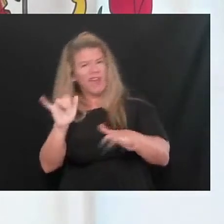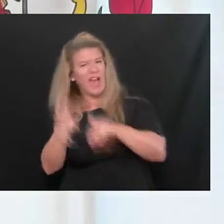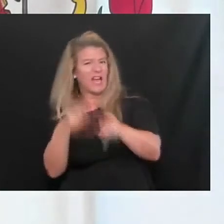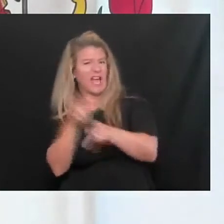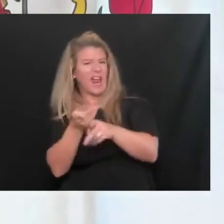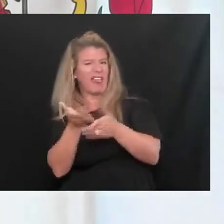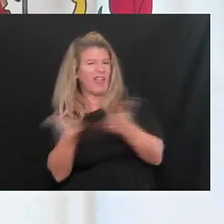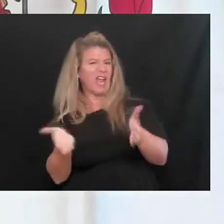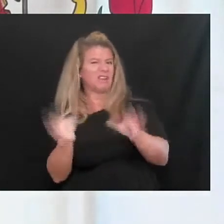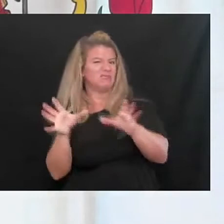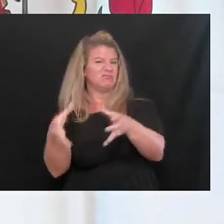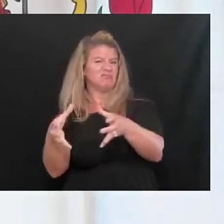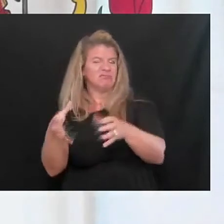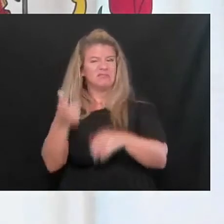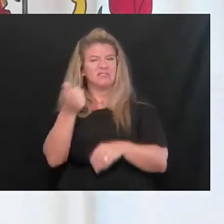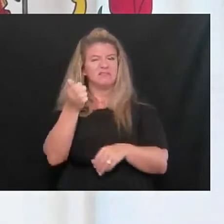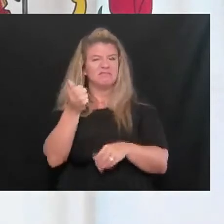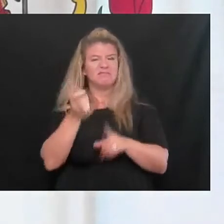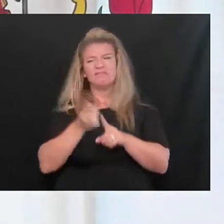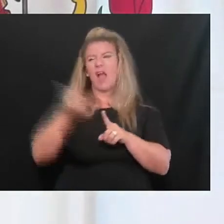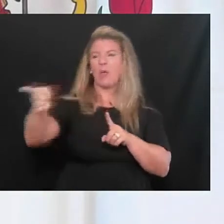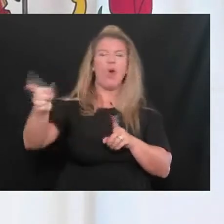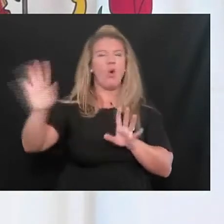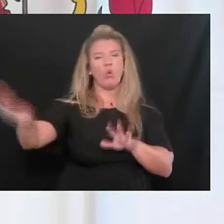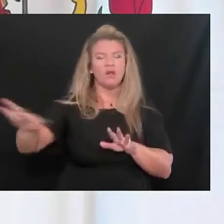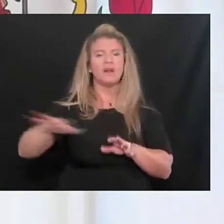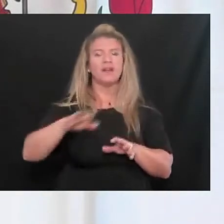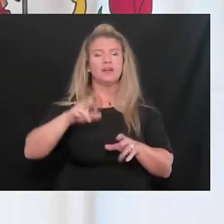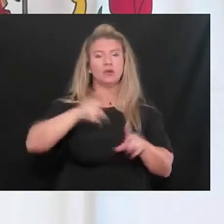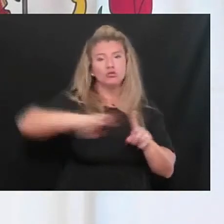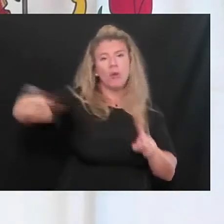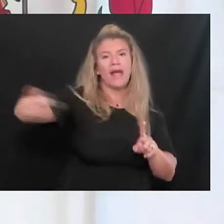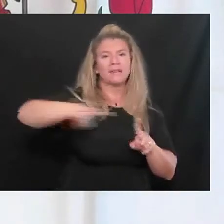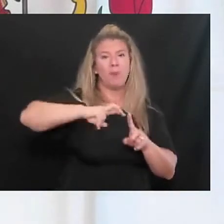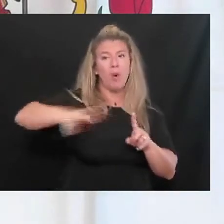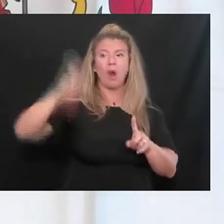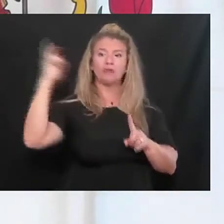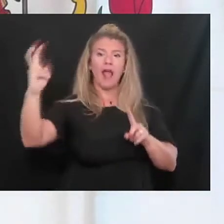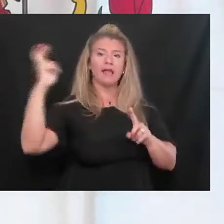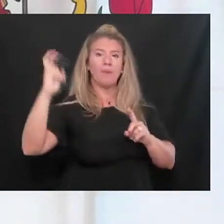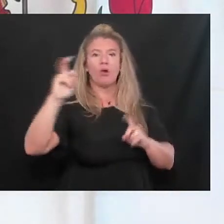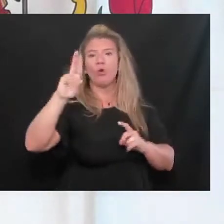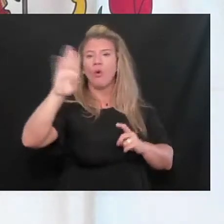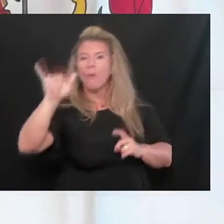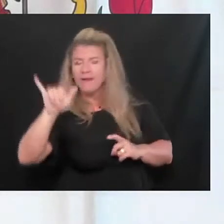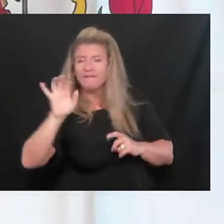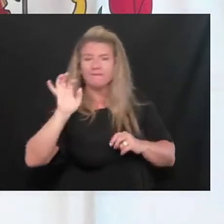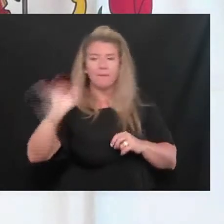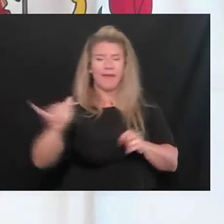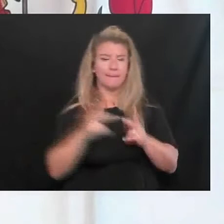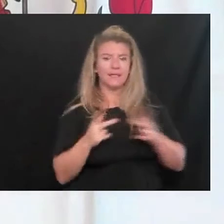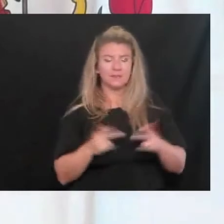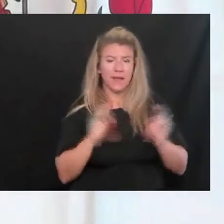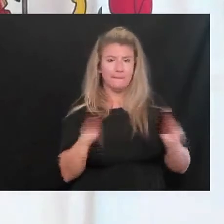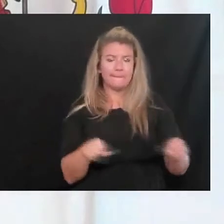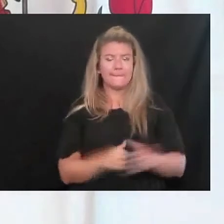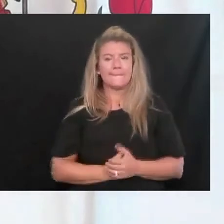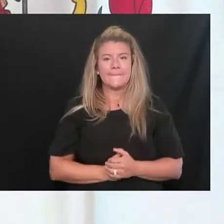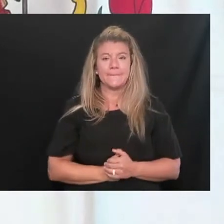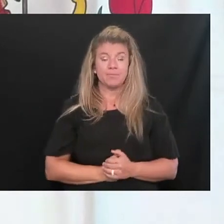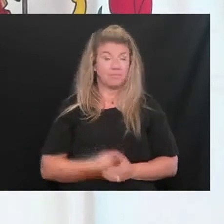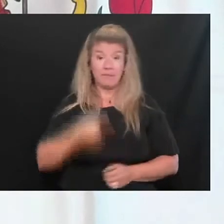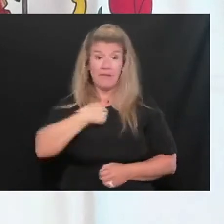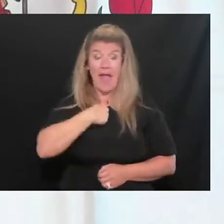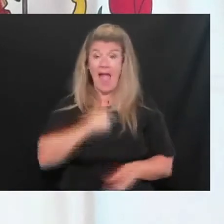know, a few miles away and transport to Ruby, you know, out of that and everything. And I just wouldn't